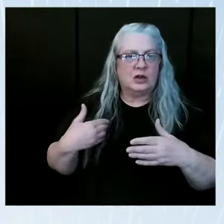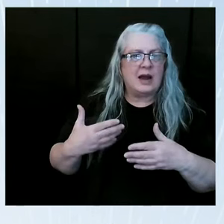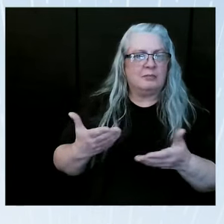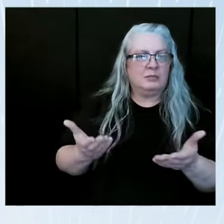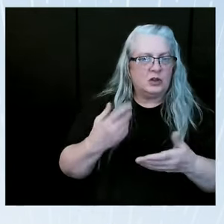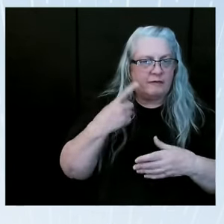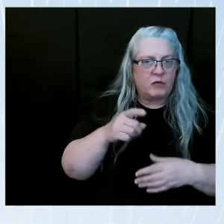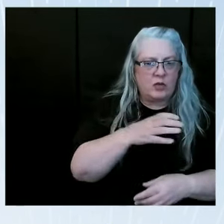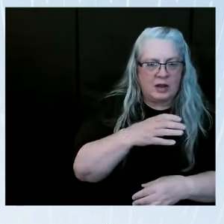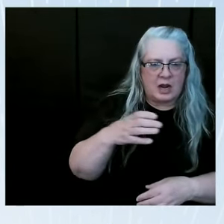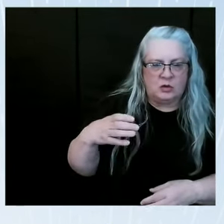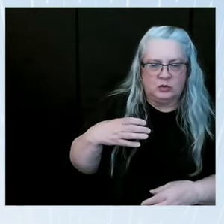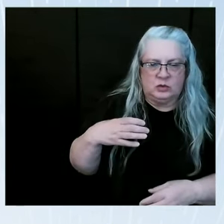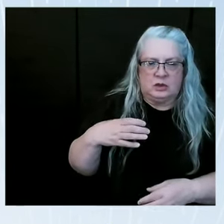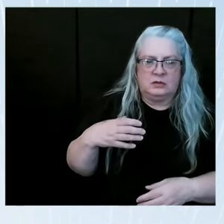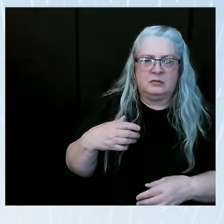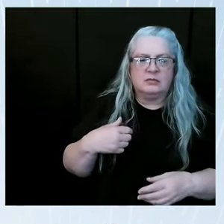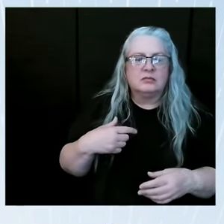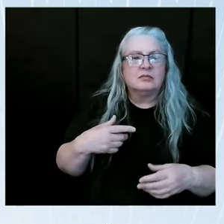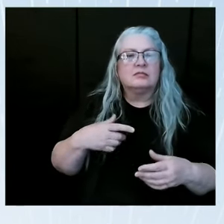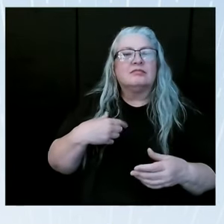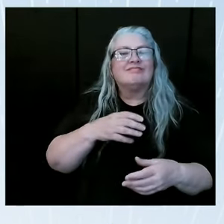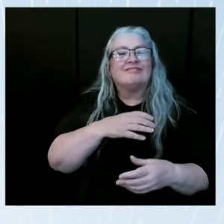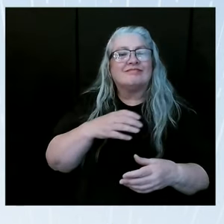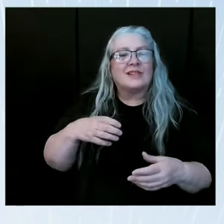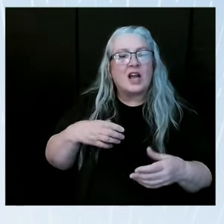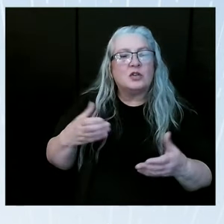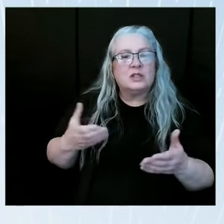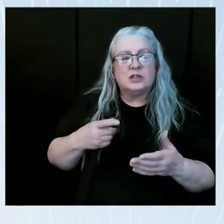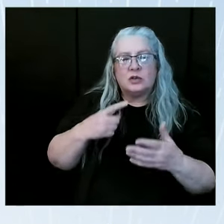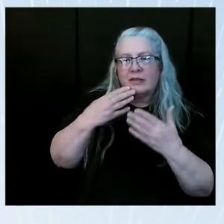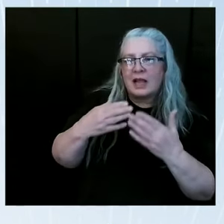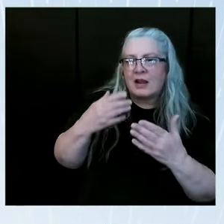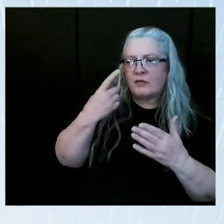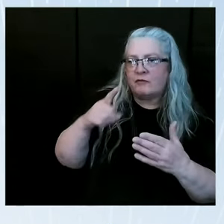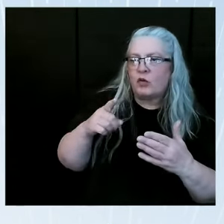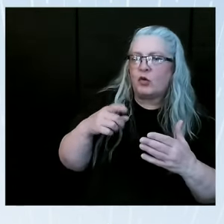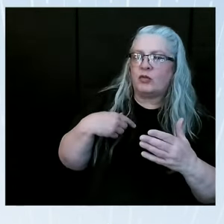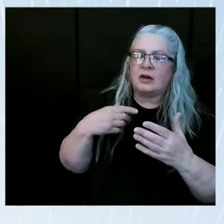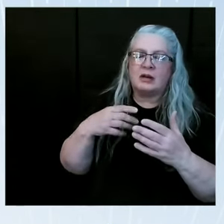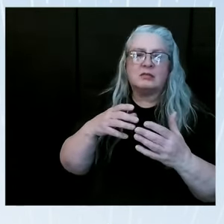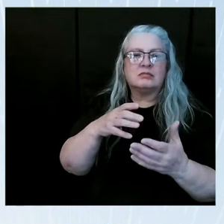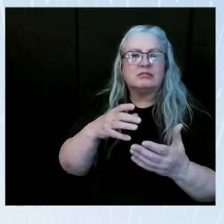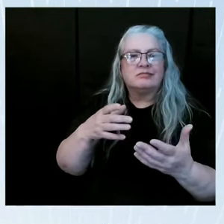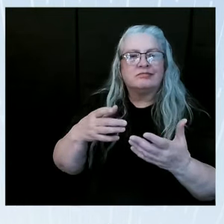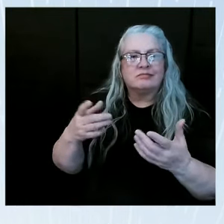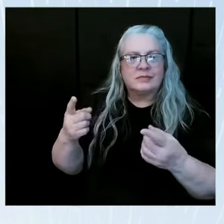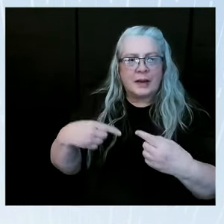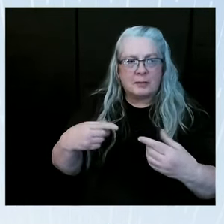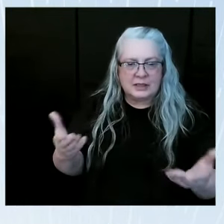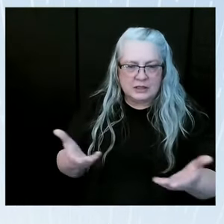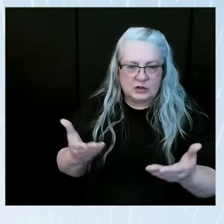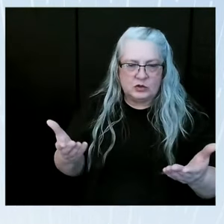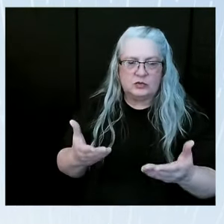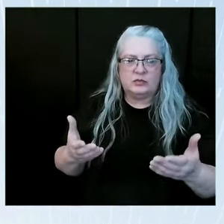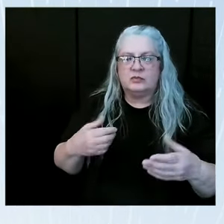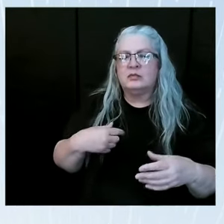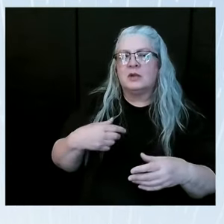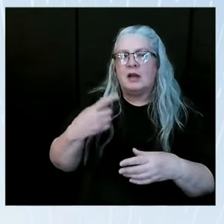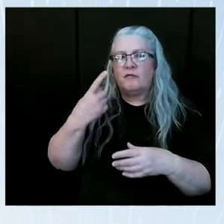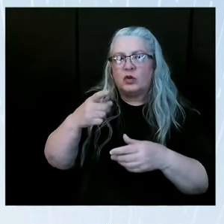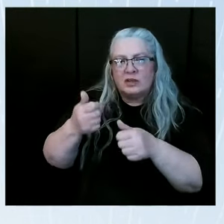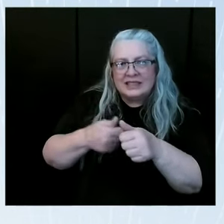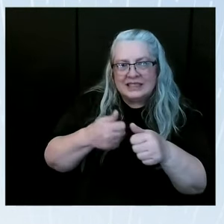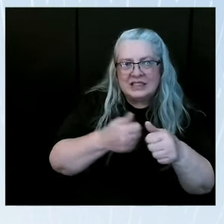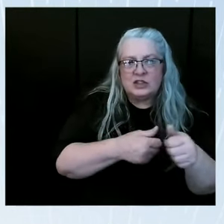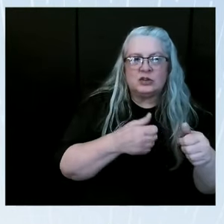each PITF agency for its efforts on combating human trafficking. Many years ago,